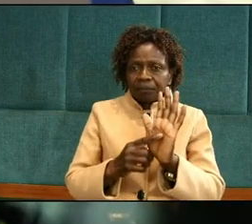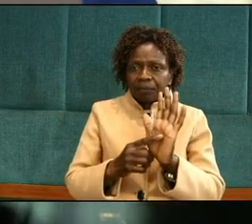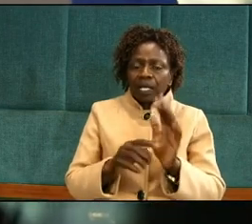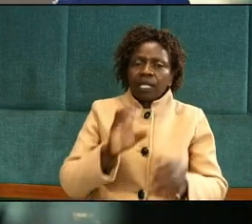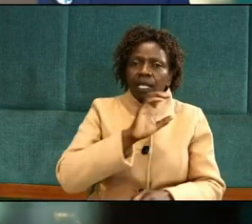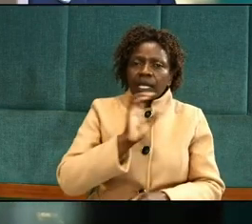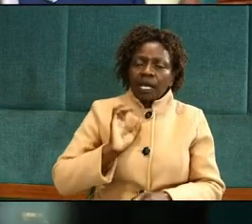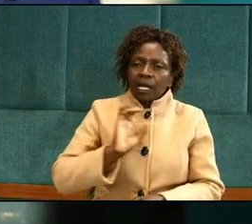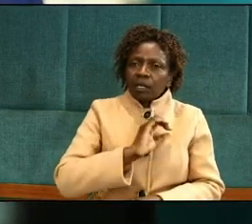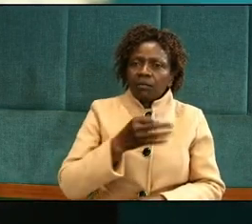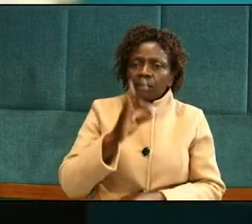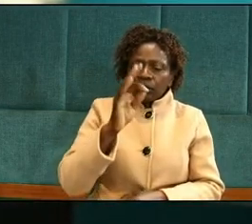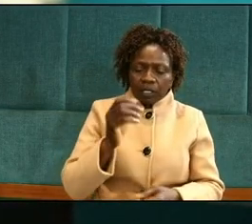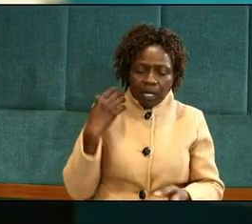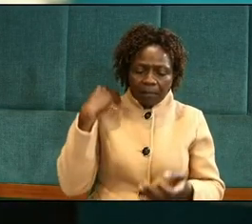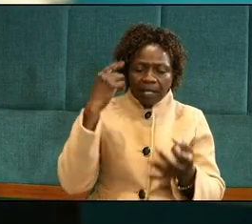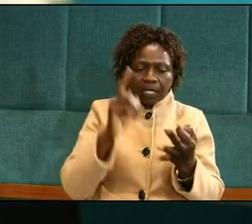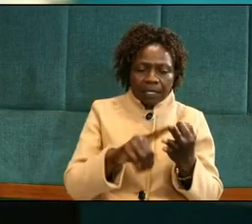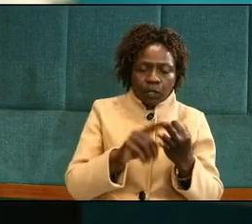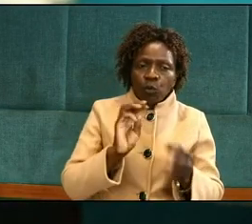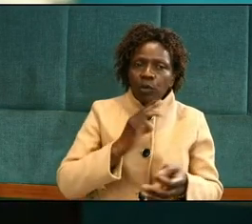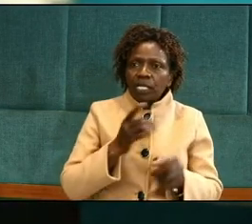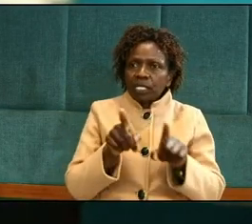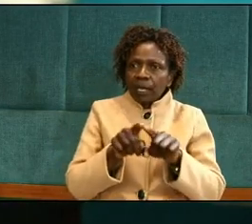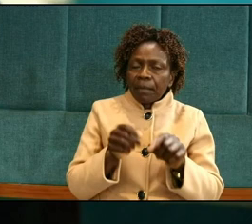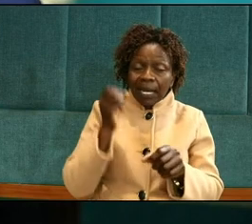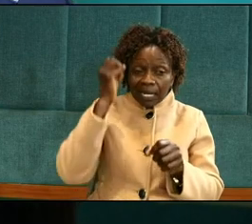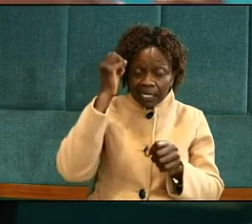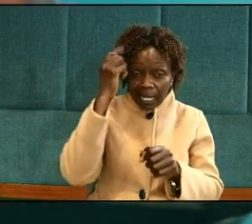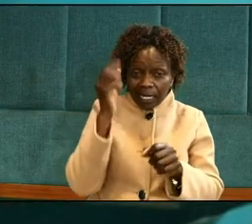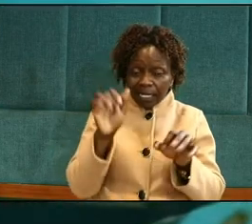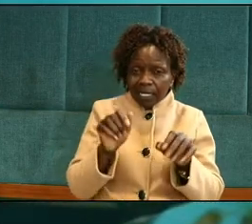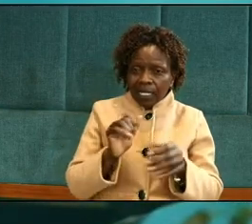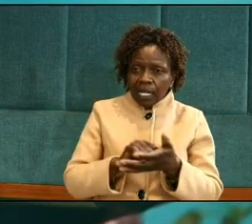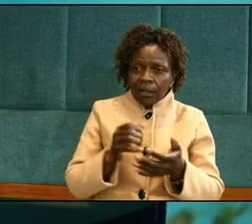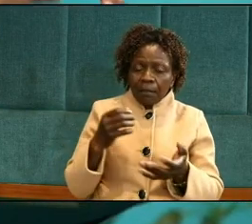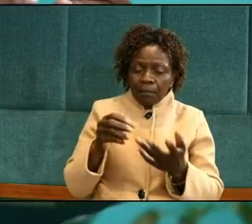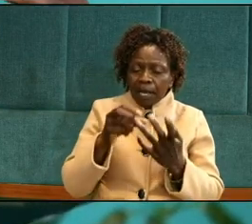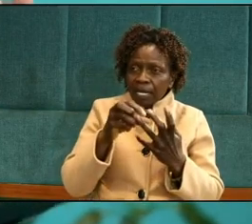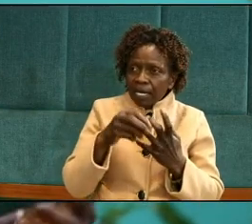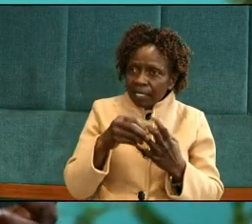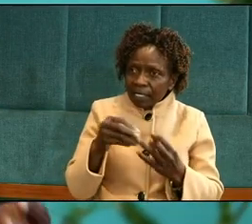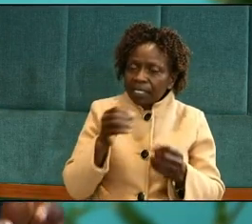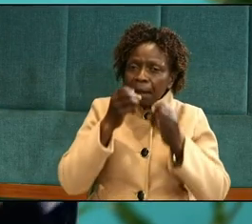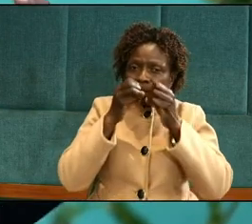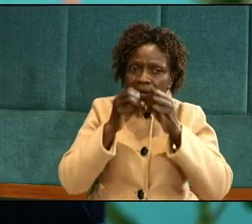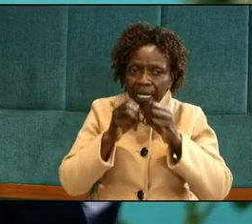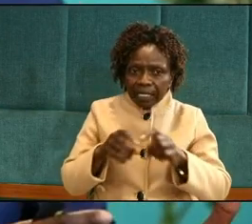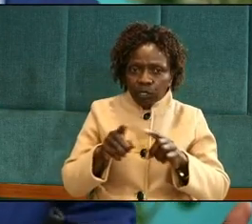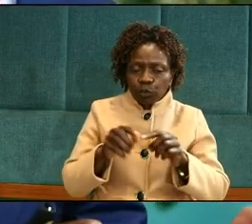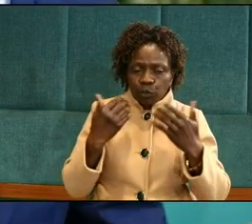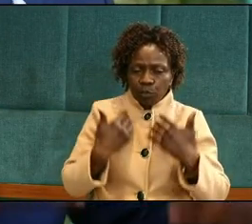character of God. Number three, we also understand that marriage is a blessing